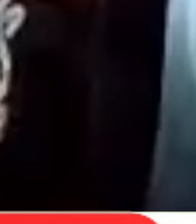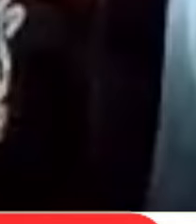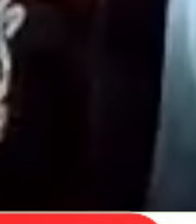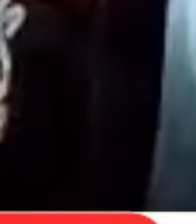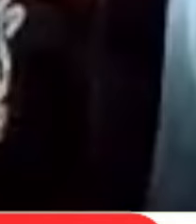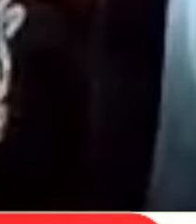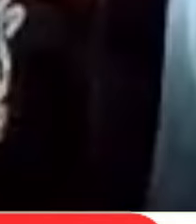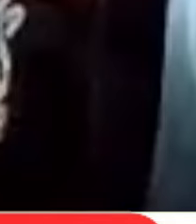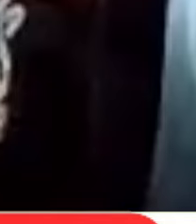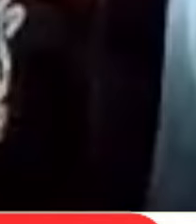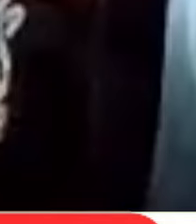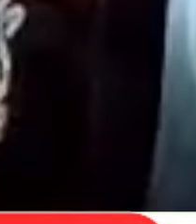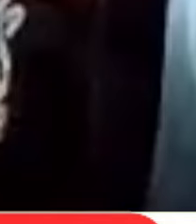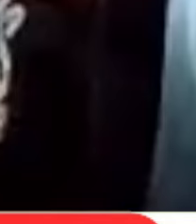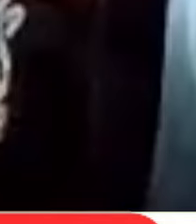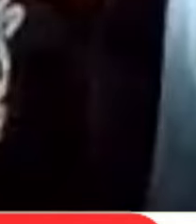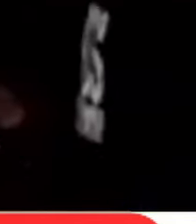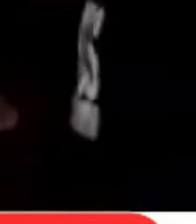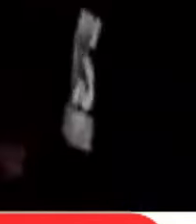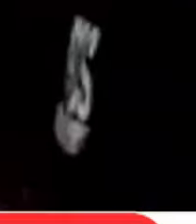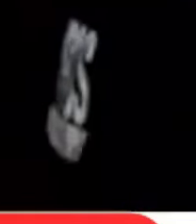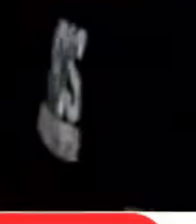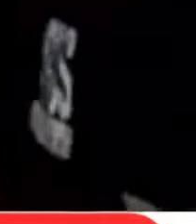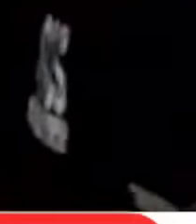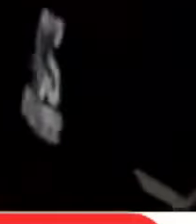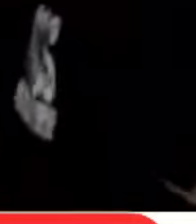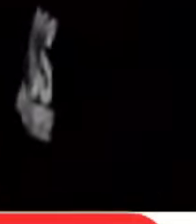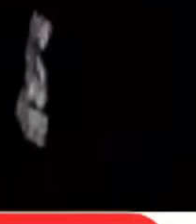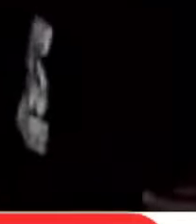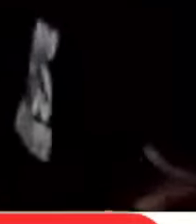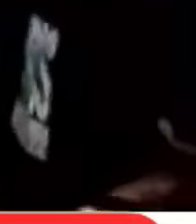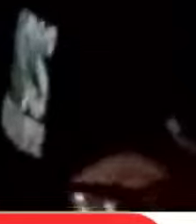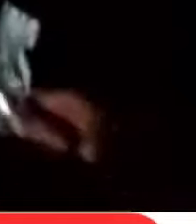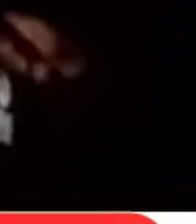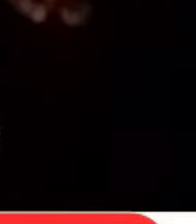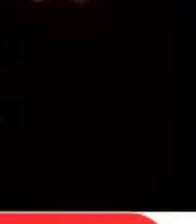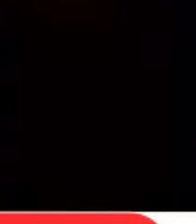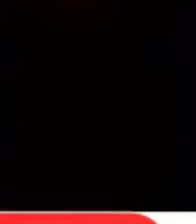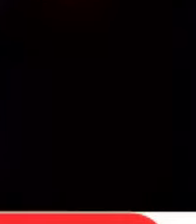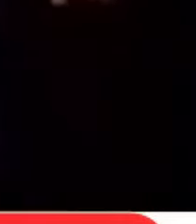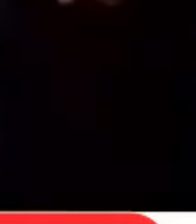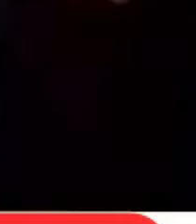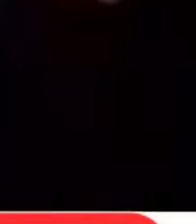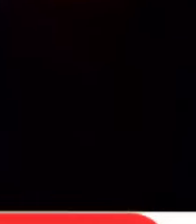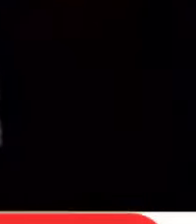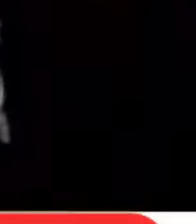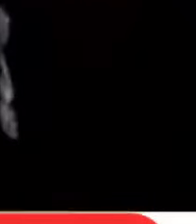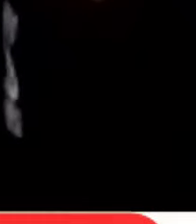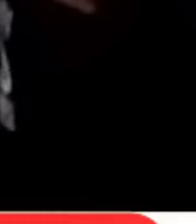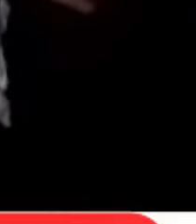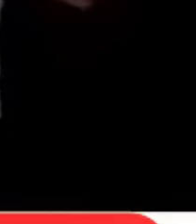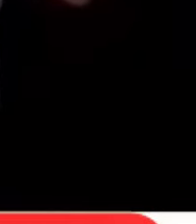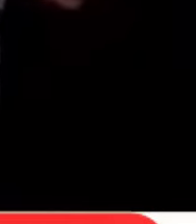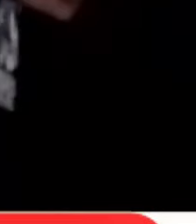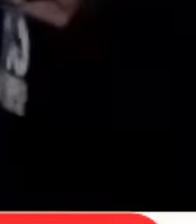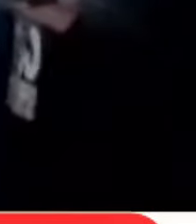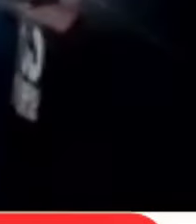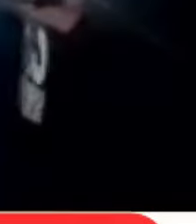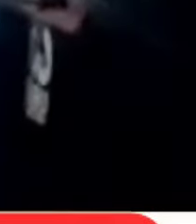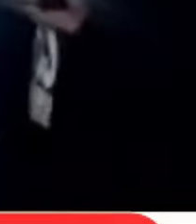its driver and its conductor. Those who were aboard these vehicles are actually in